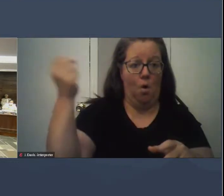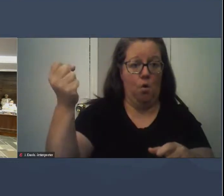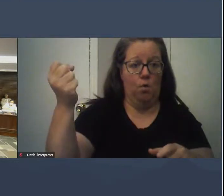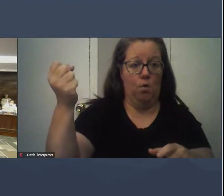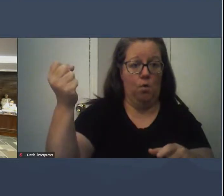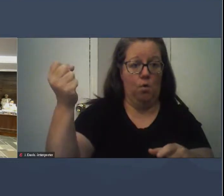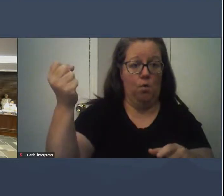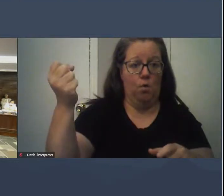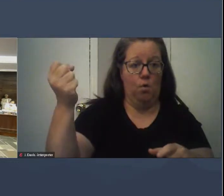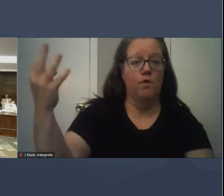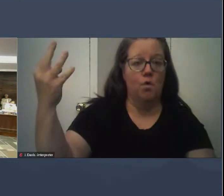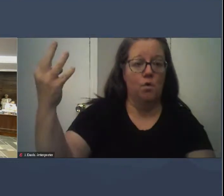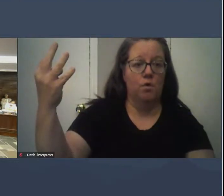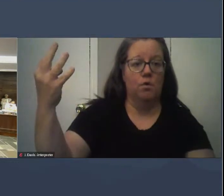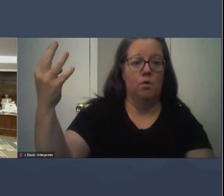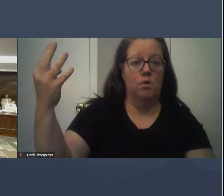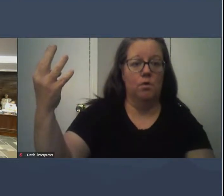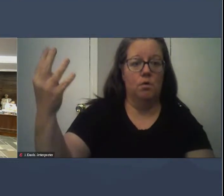Items 4,